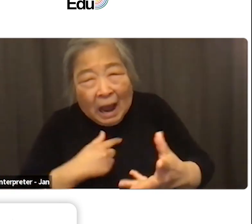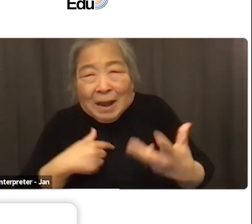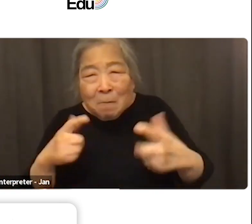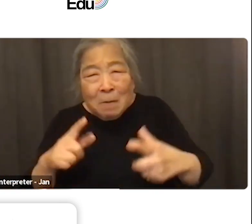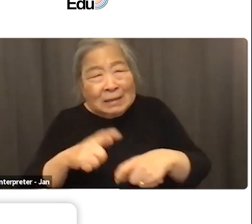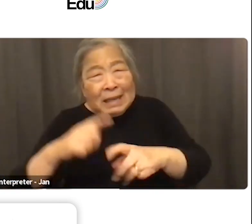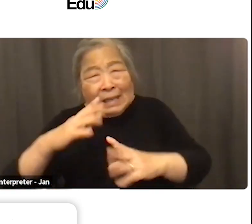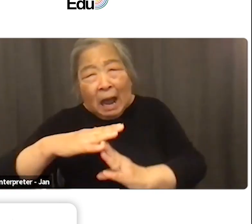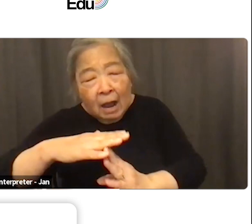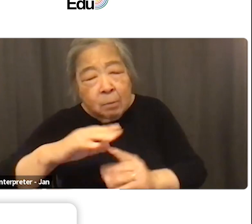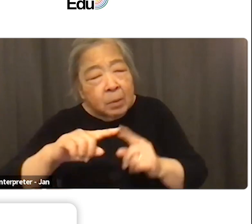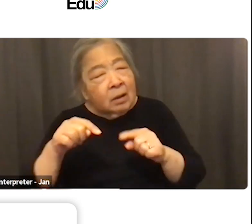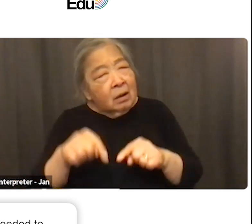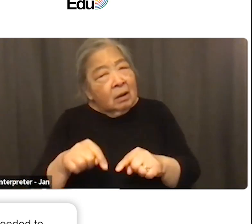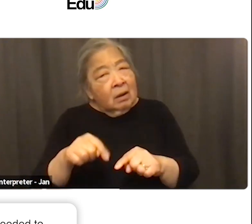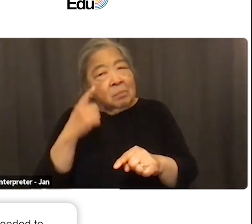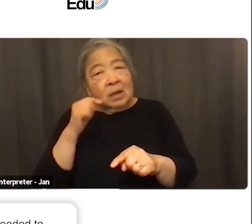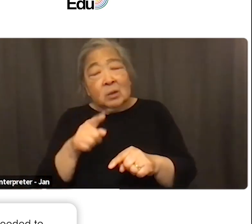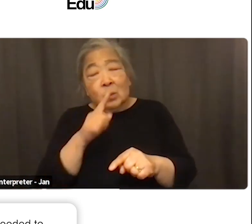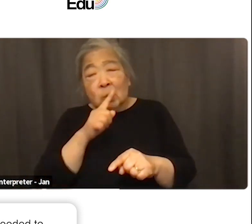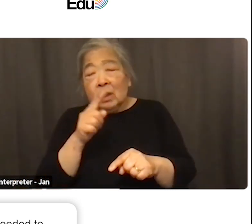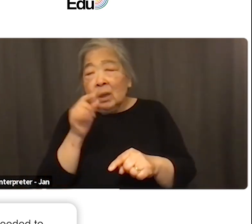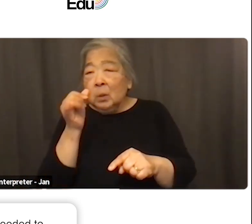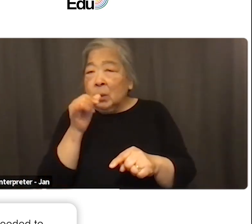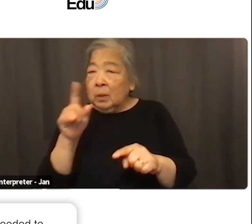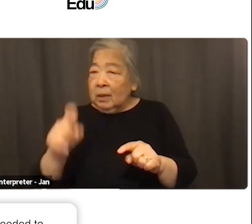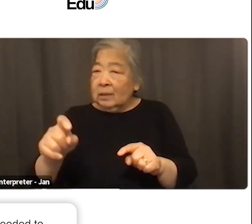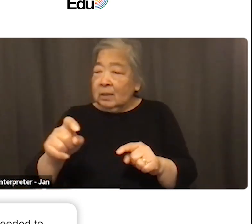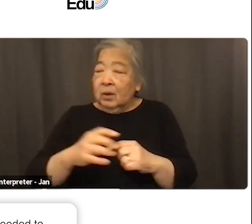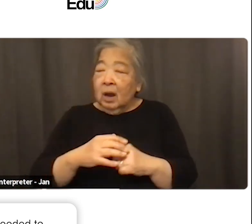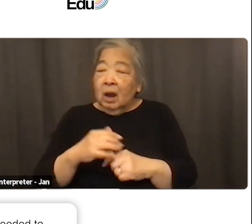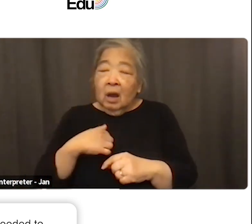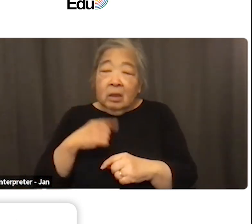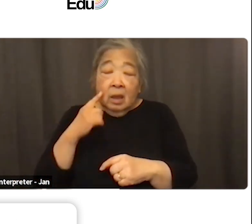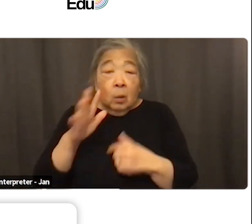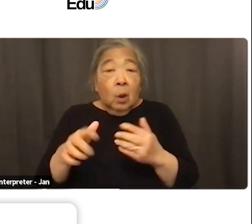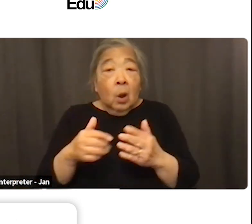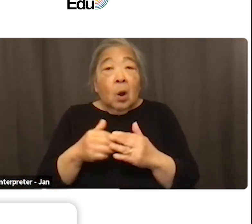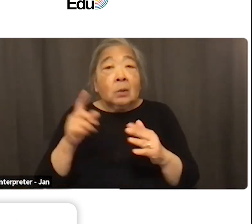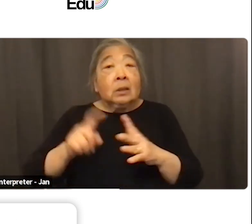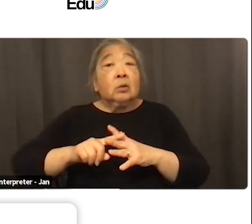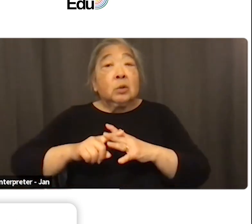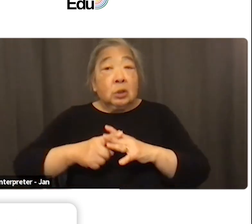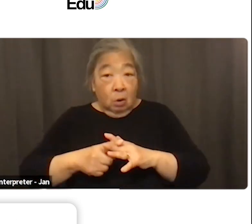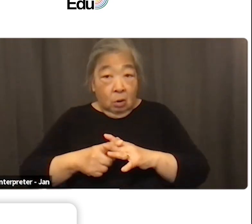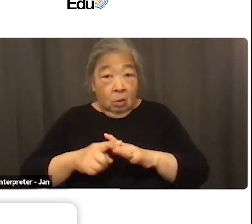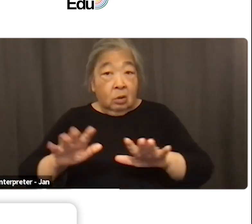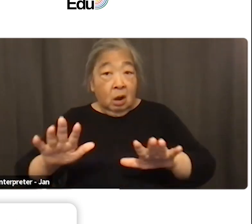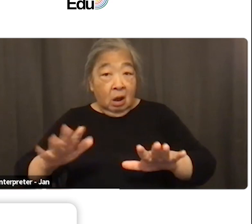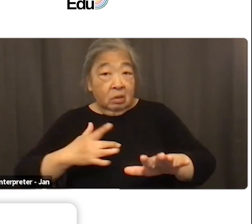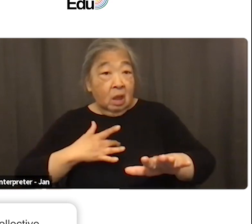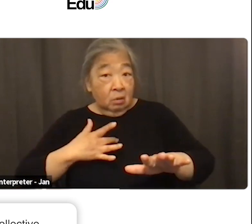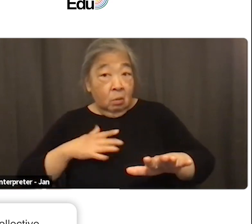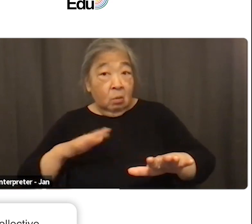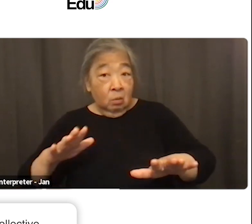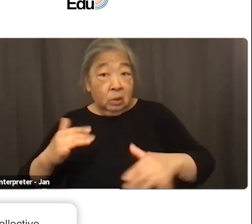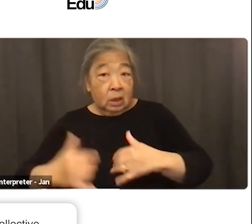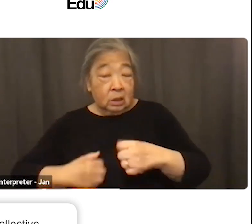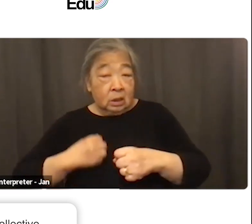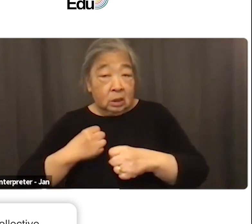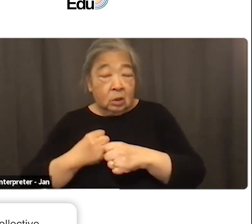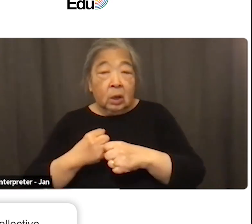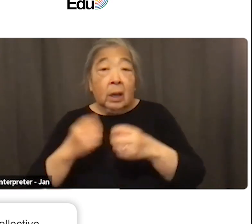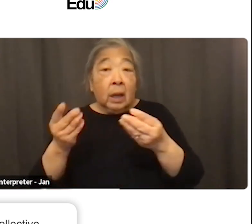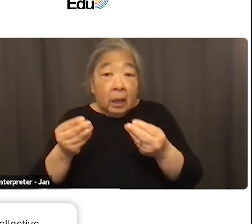so necessary. I think we all needed to start on that note this year, through